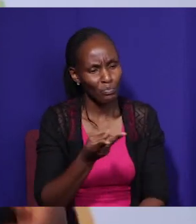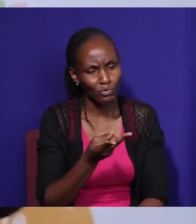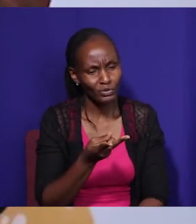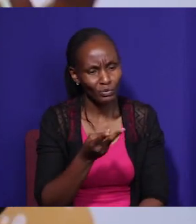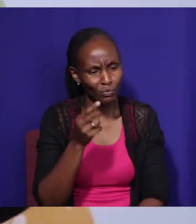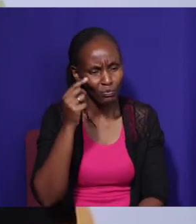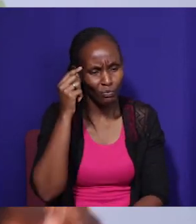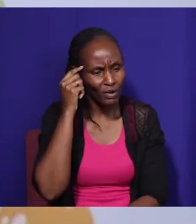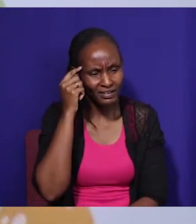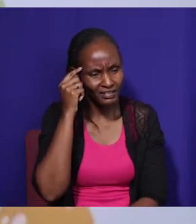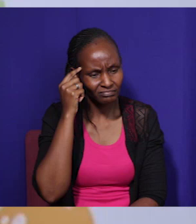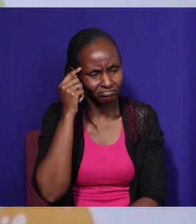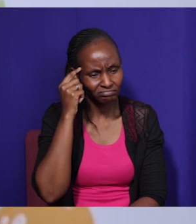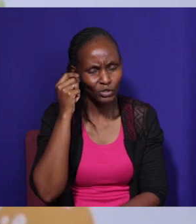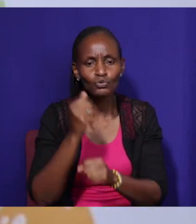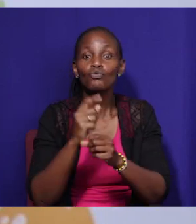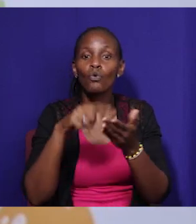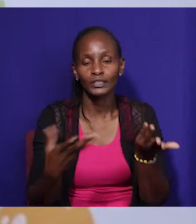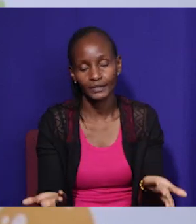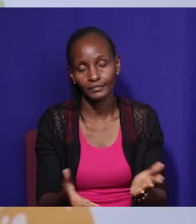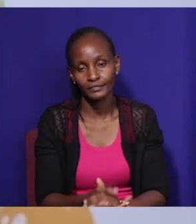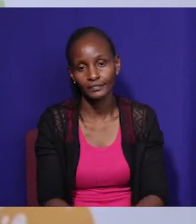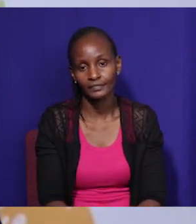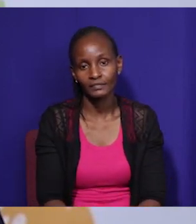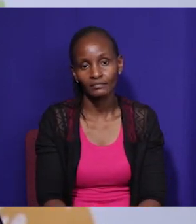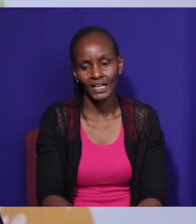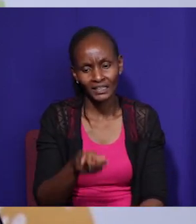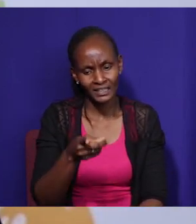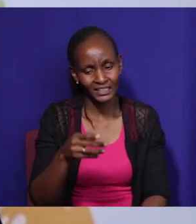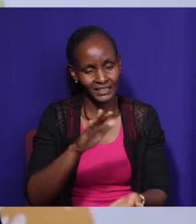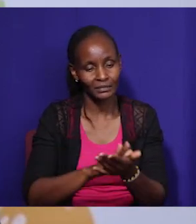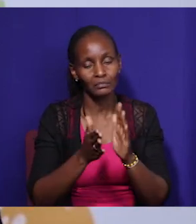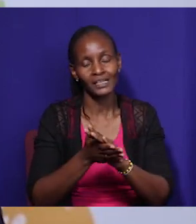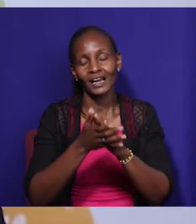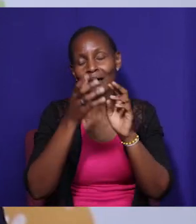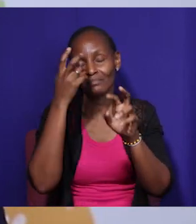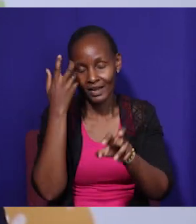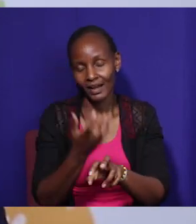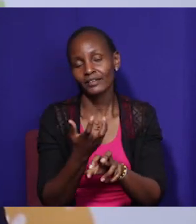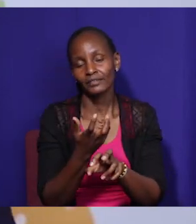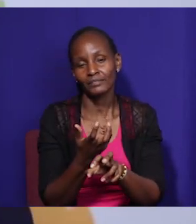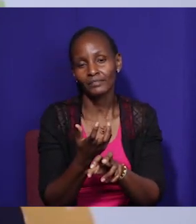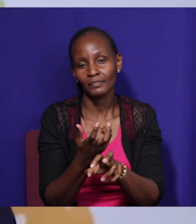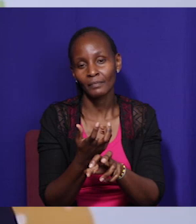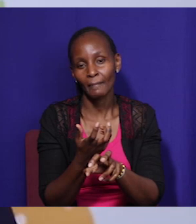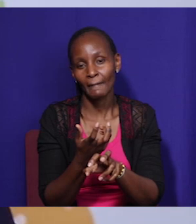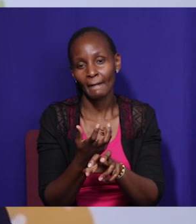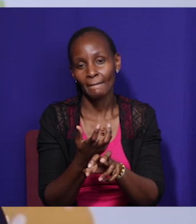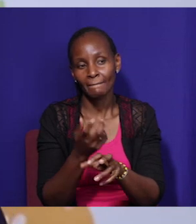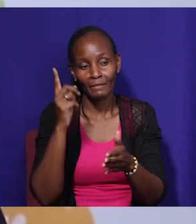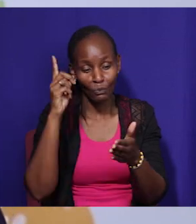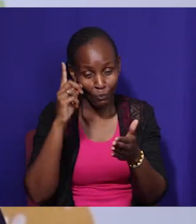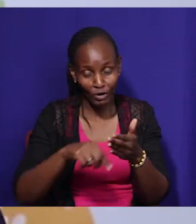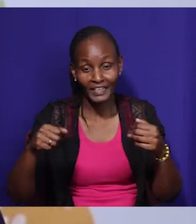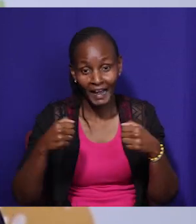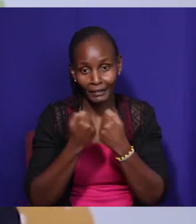now what do we do? This thing is becoming too difficult. Guess what